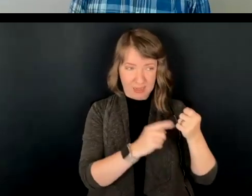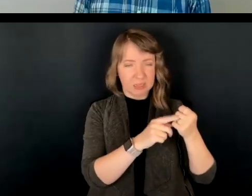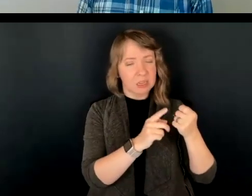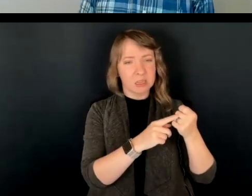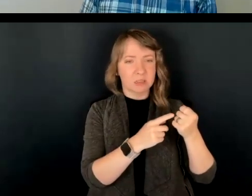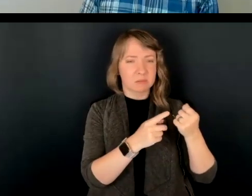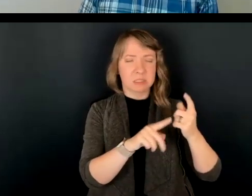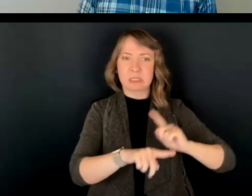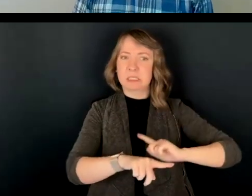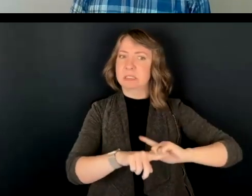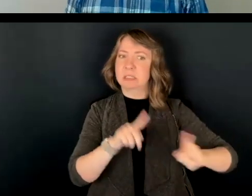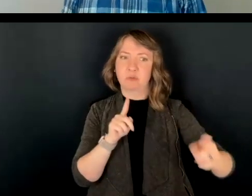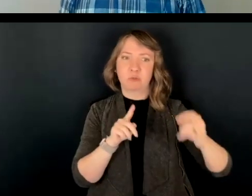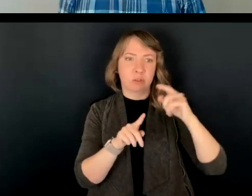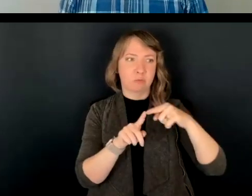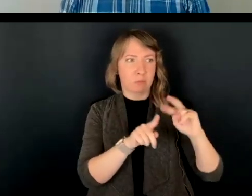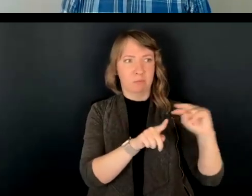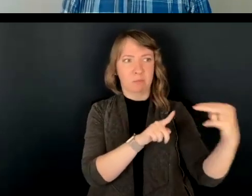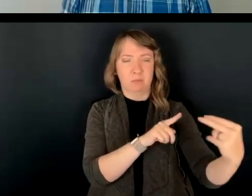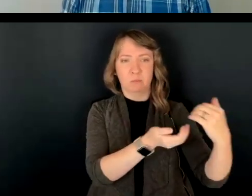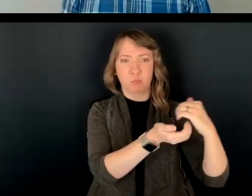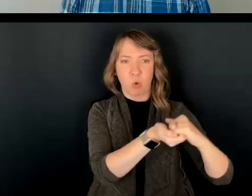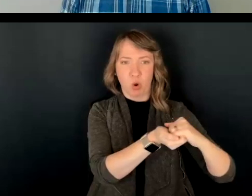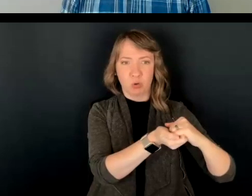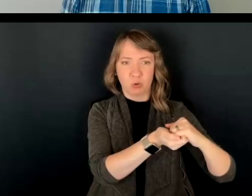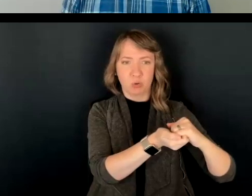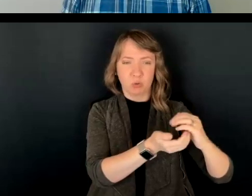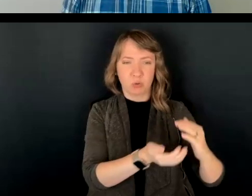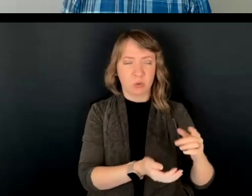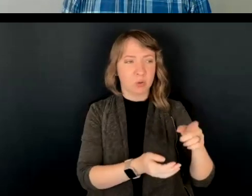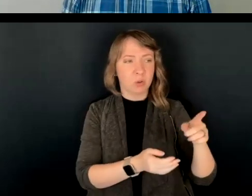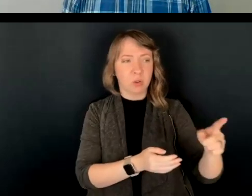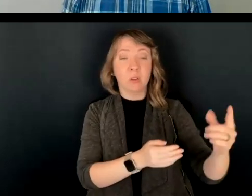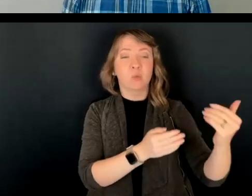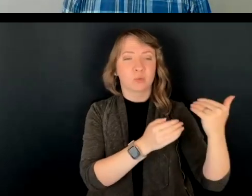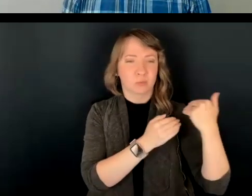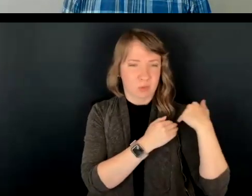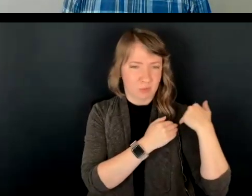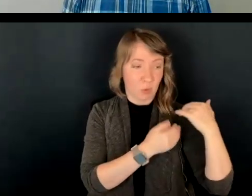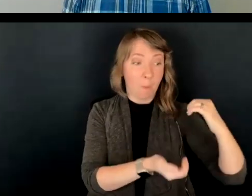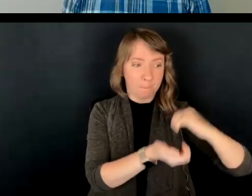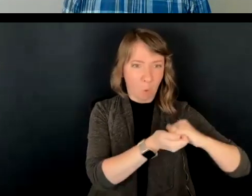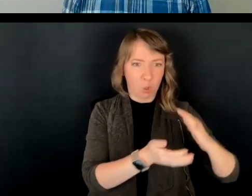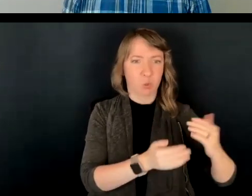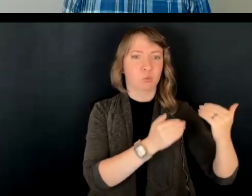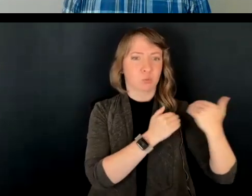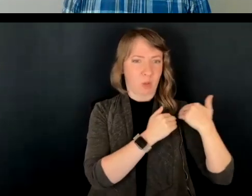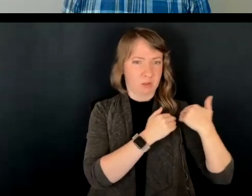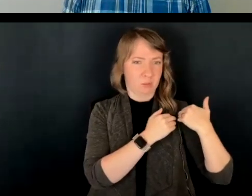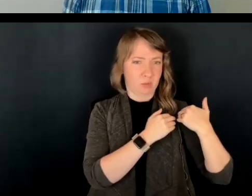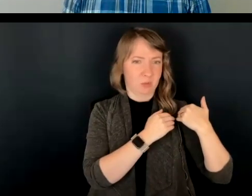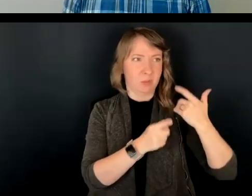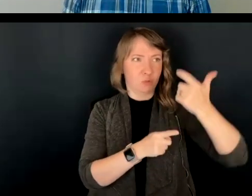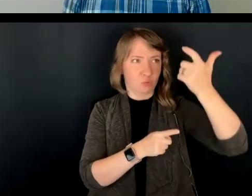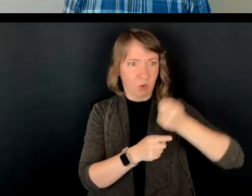is the partner is responsible for how that grant works and what they do with that money, and not